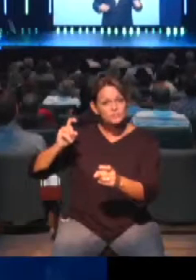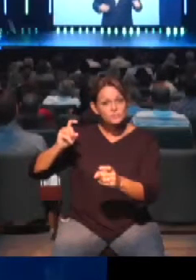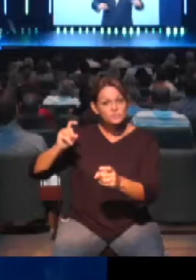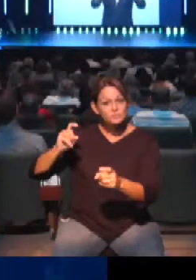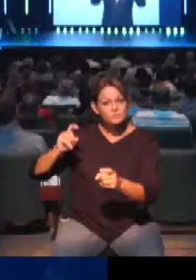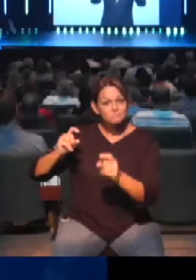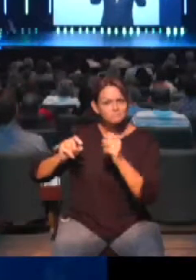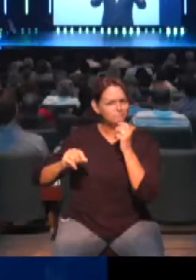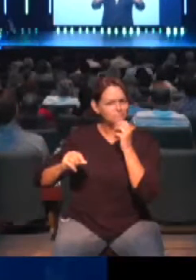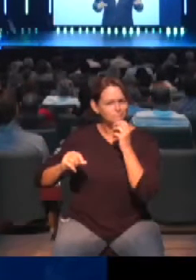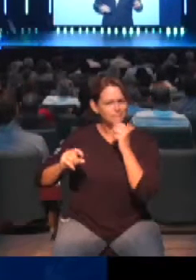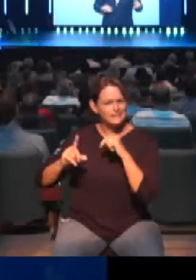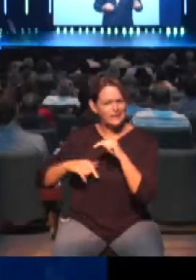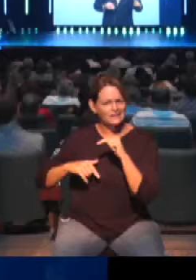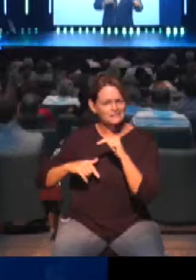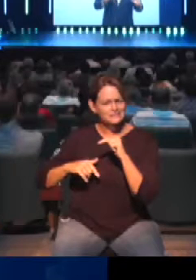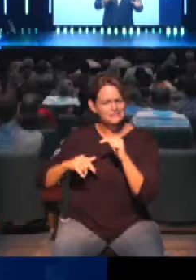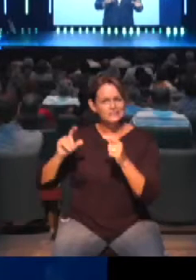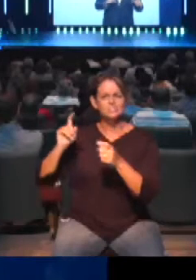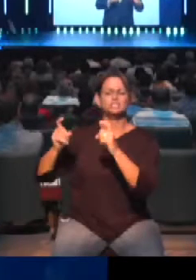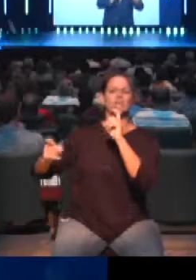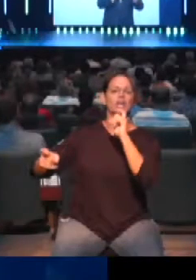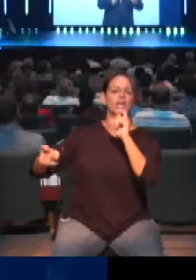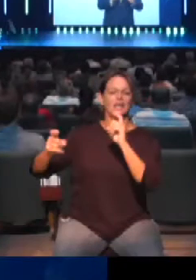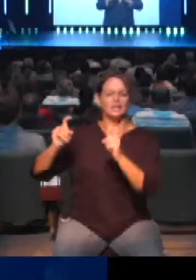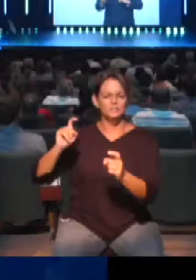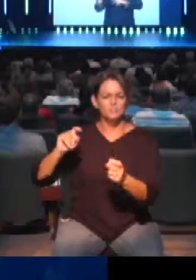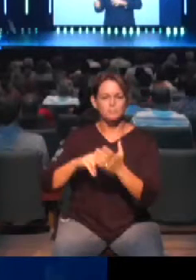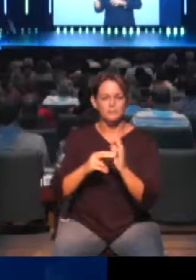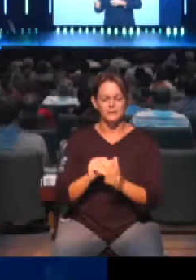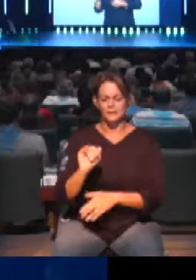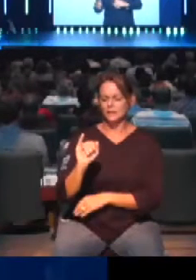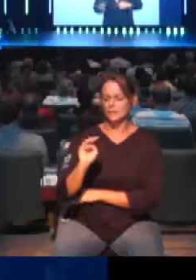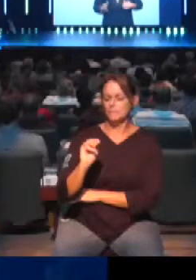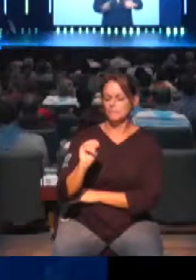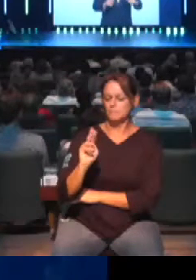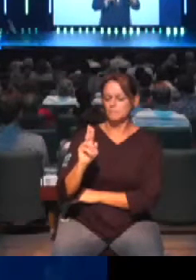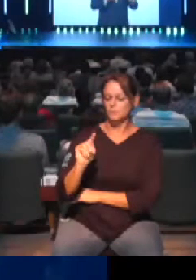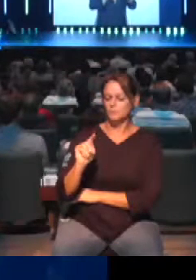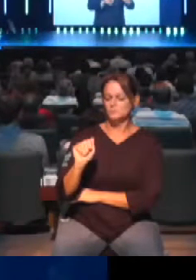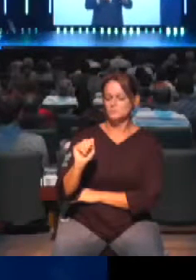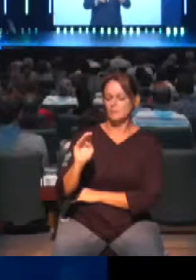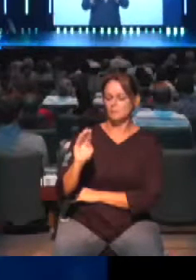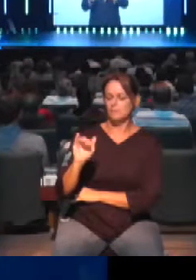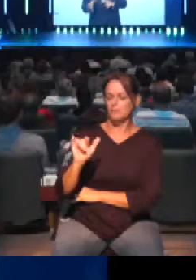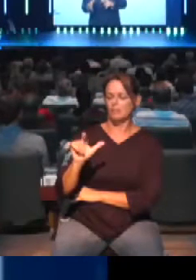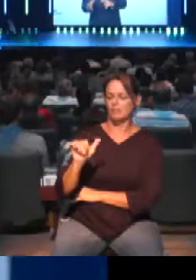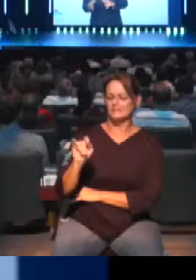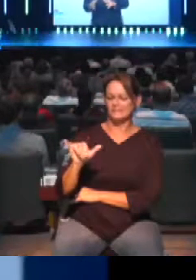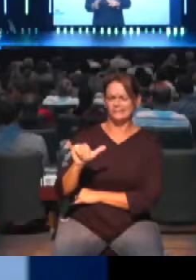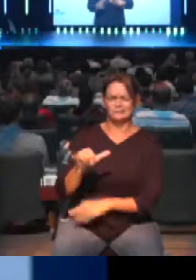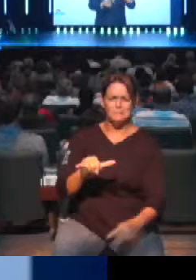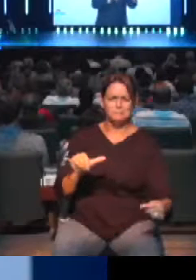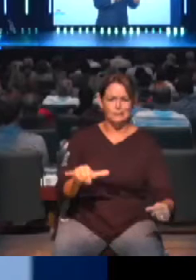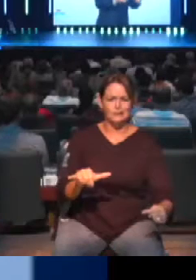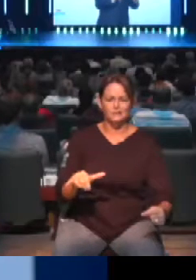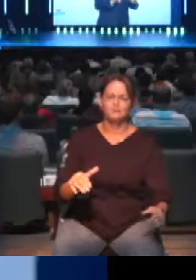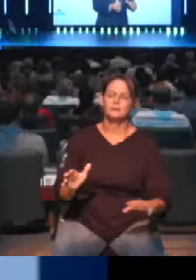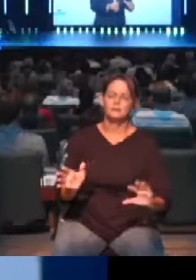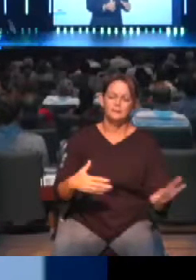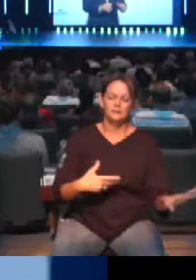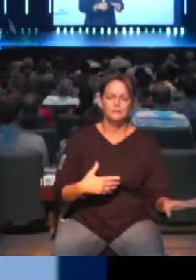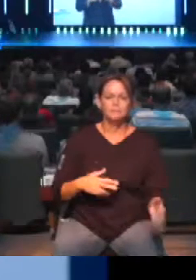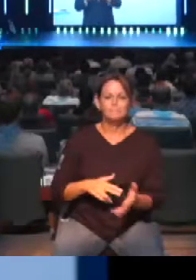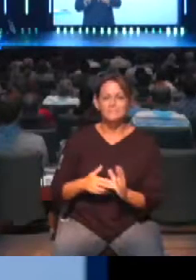change. The theological word, doctrinal word for this is immutability. The reason God can't change is because if God